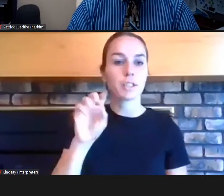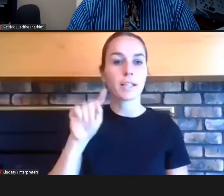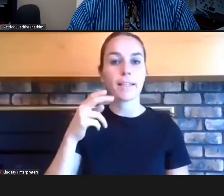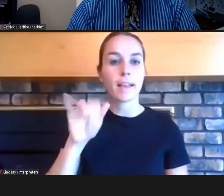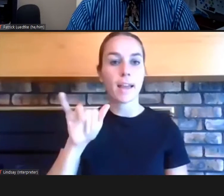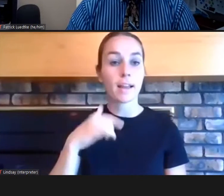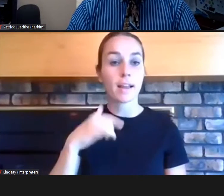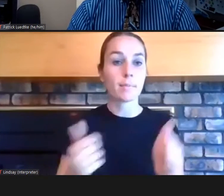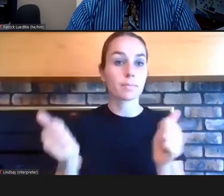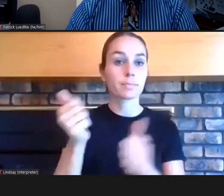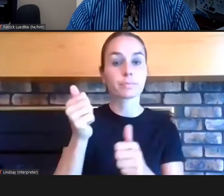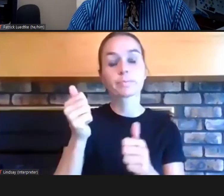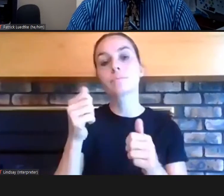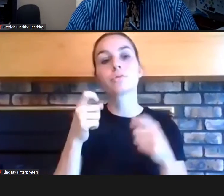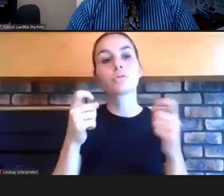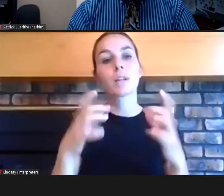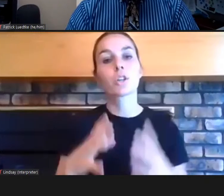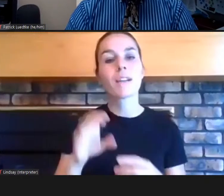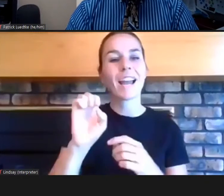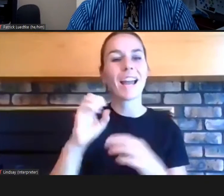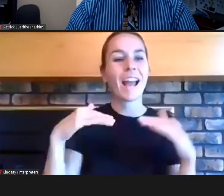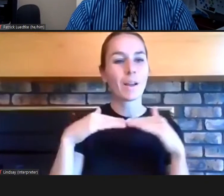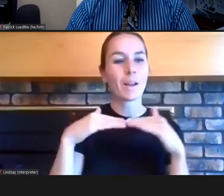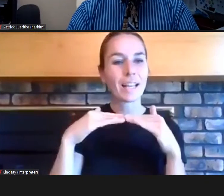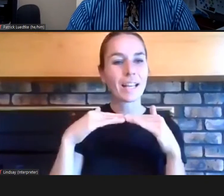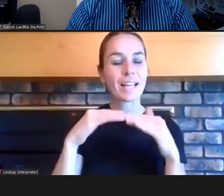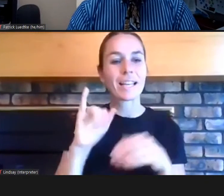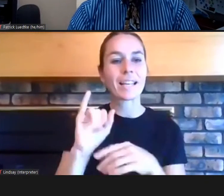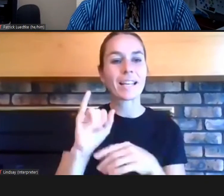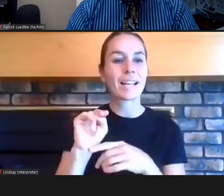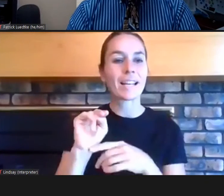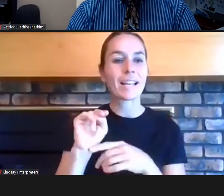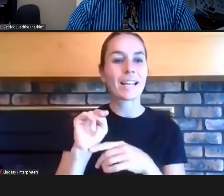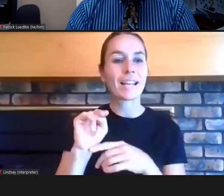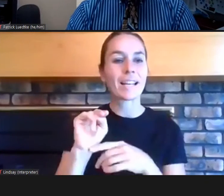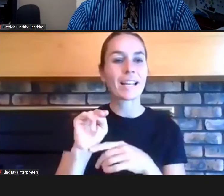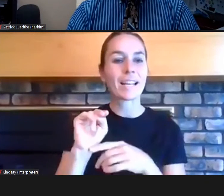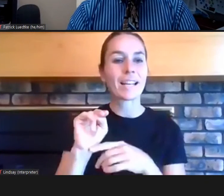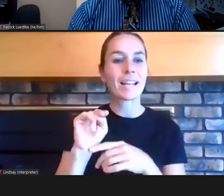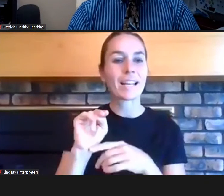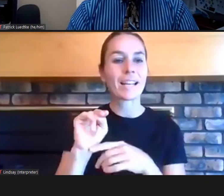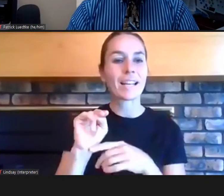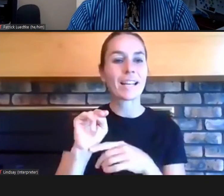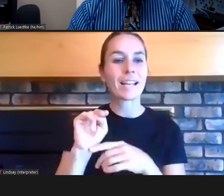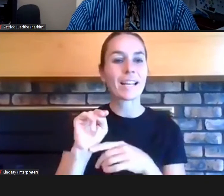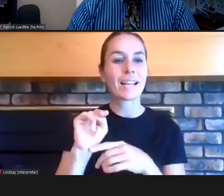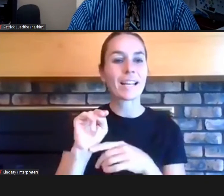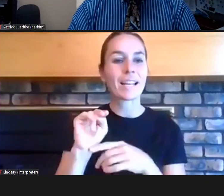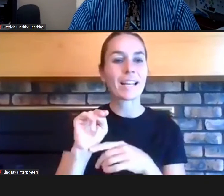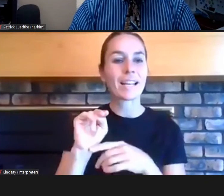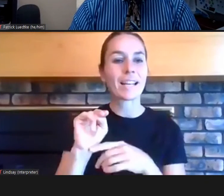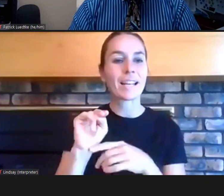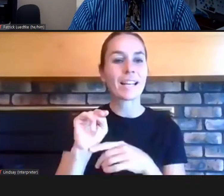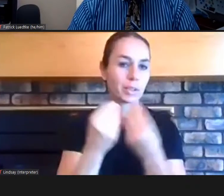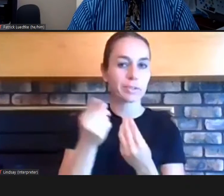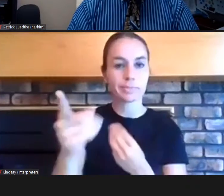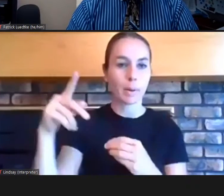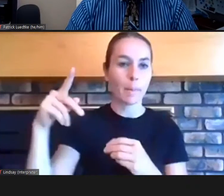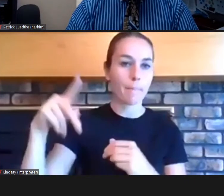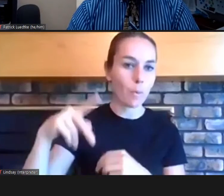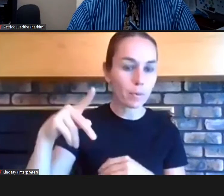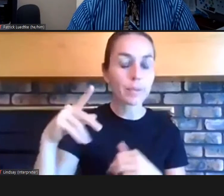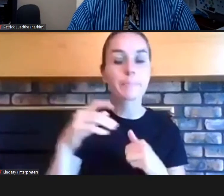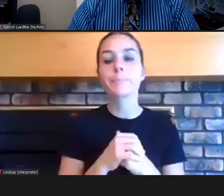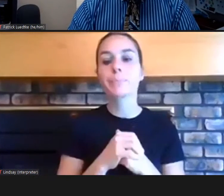health access organization located in Portland. I'm hearing many of my community members